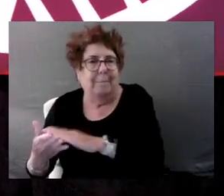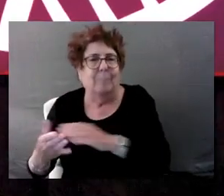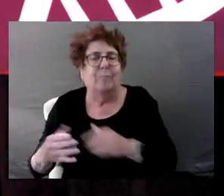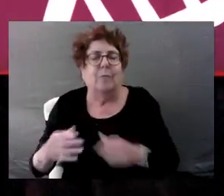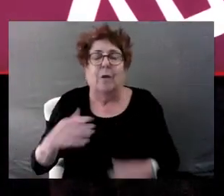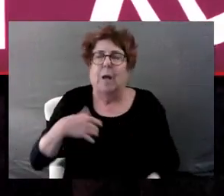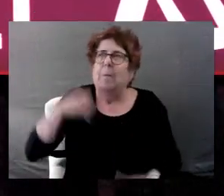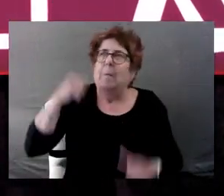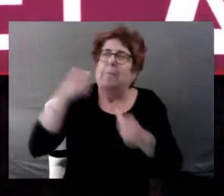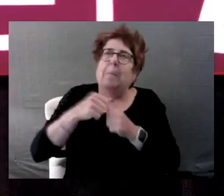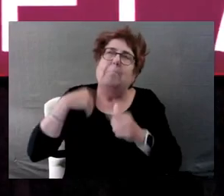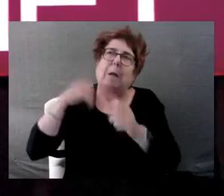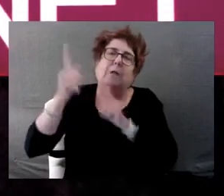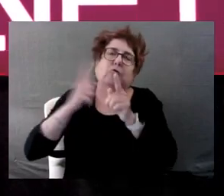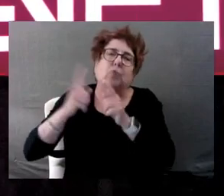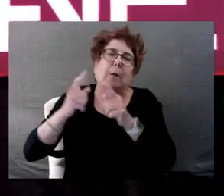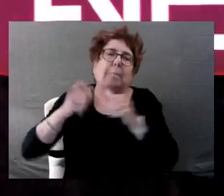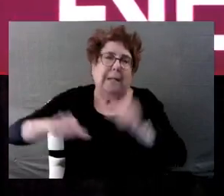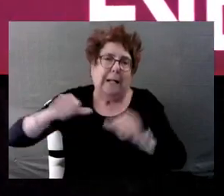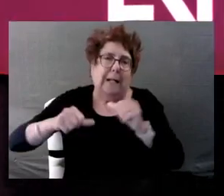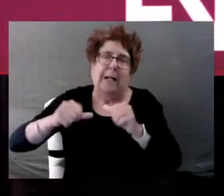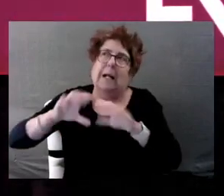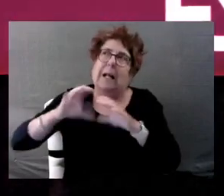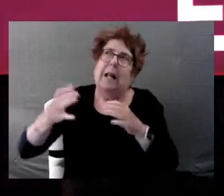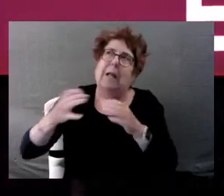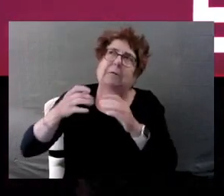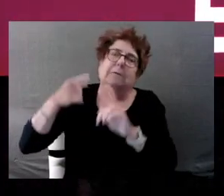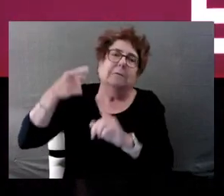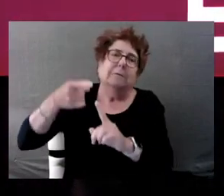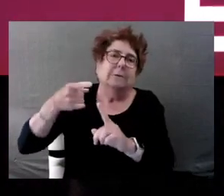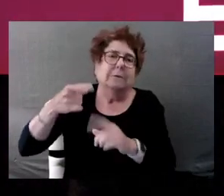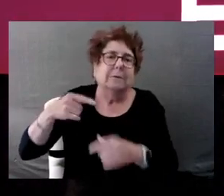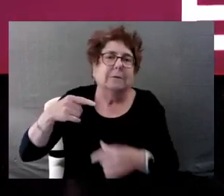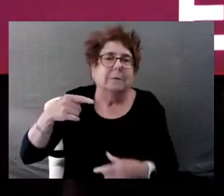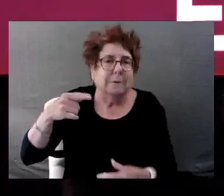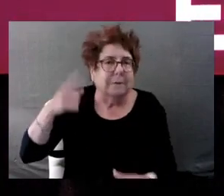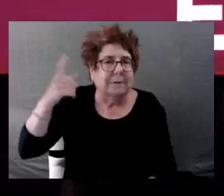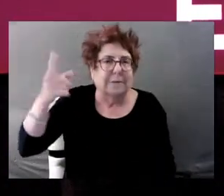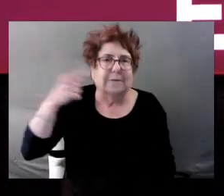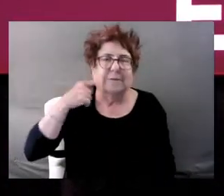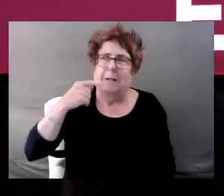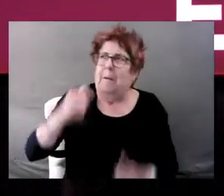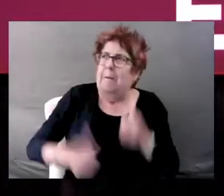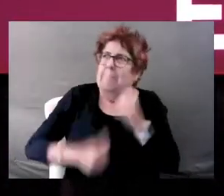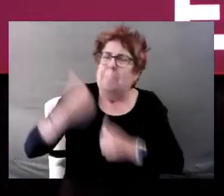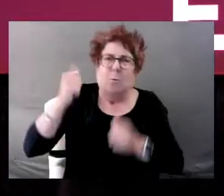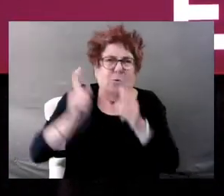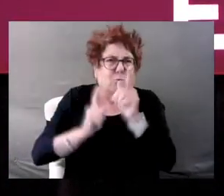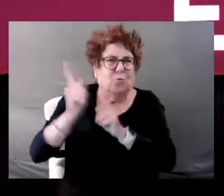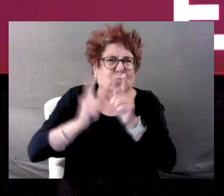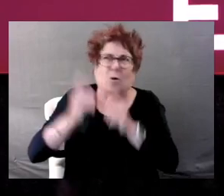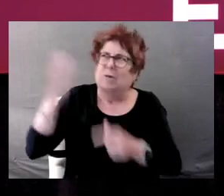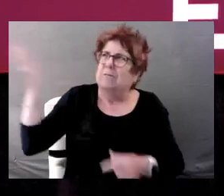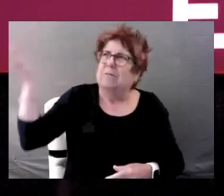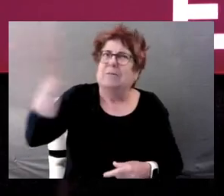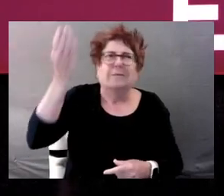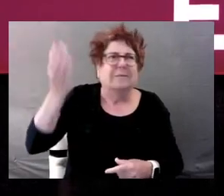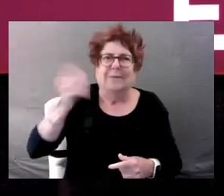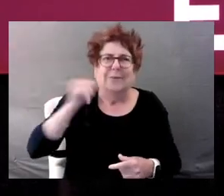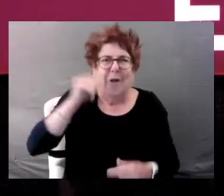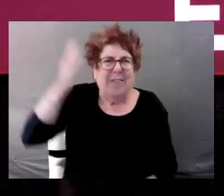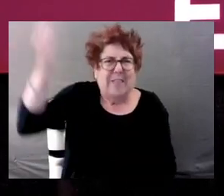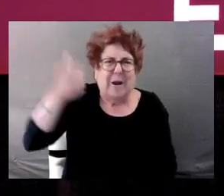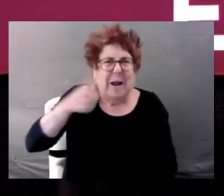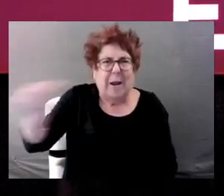of the stars that we see in the sky right now no longer exist. Many of them actually burned out millions of years ago. They're